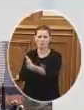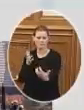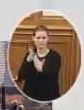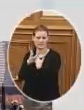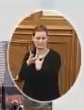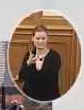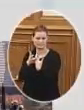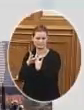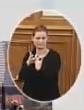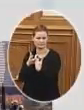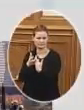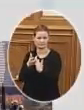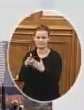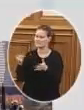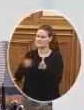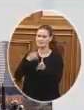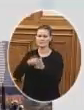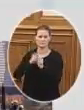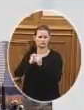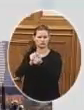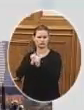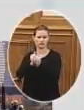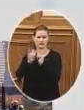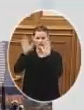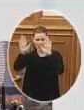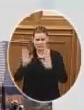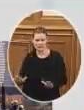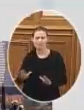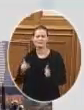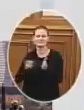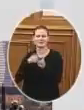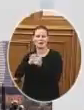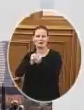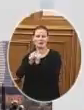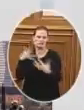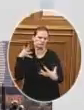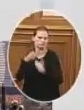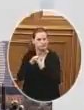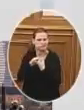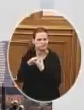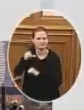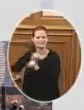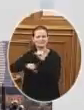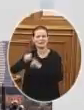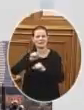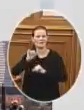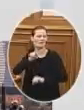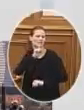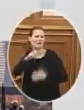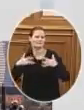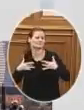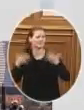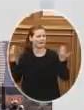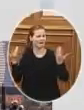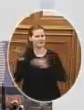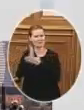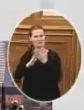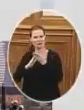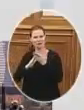be spectacular races, sometimes there will be spectacular crashes, but it's all part of the excitement of the event because it is a